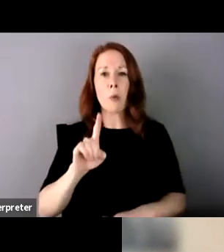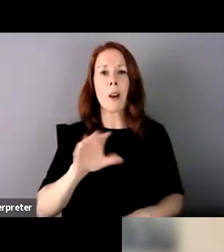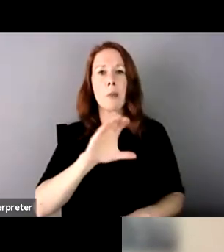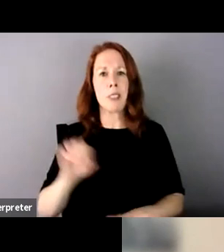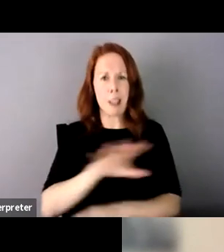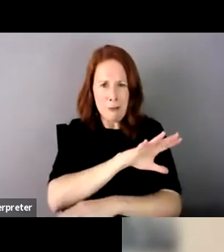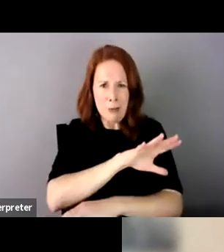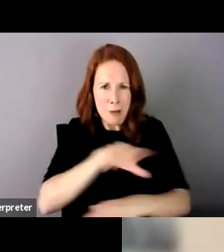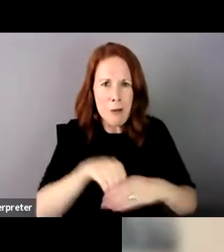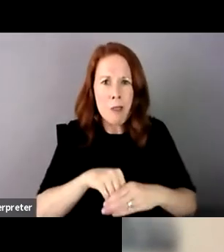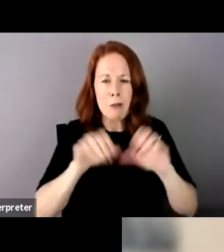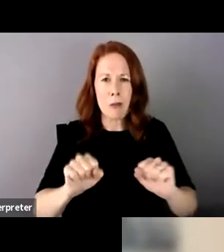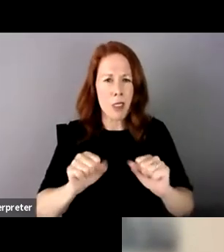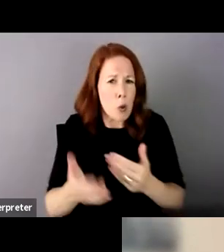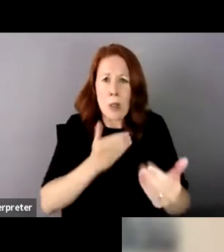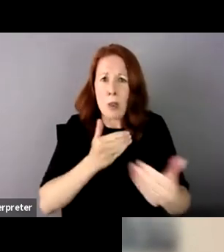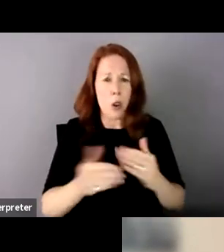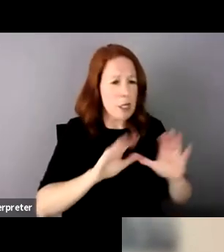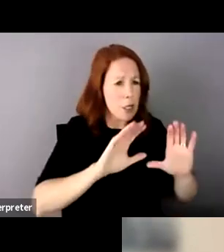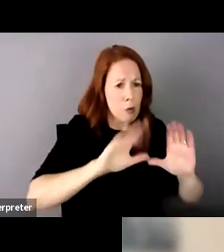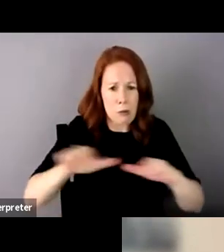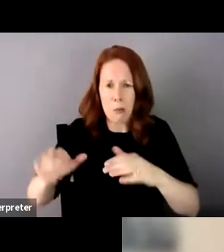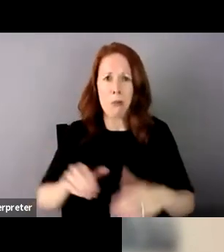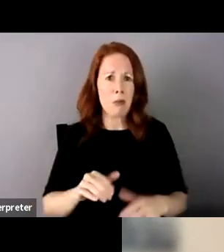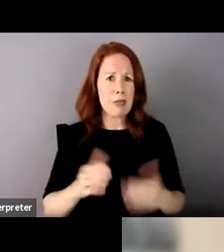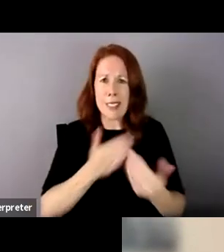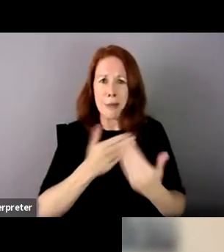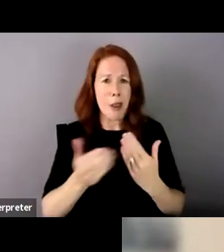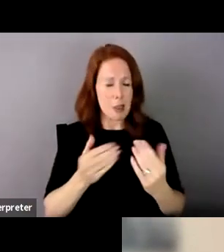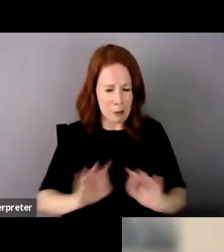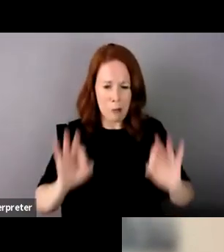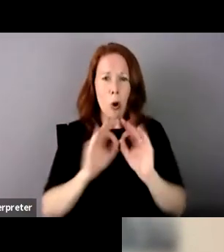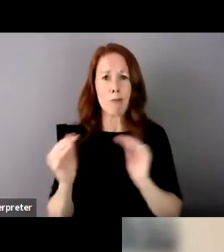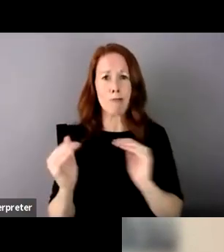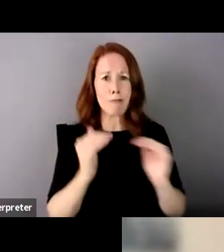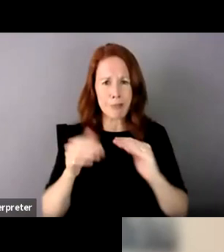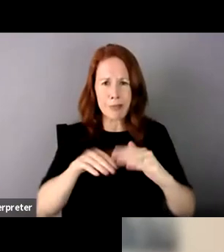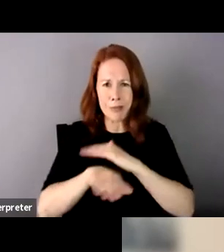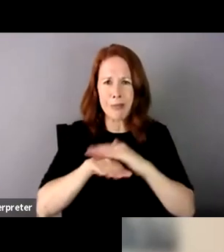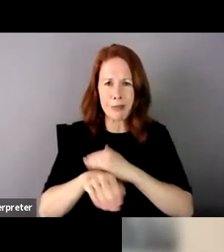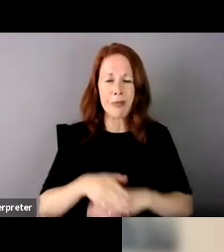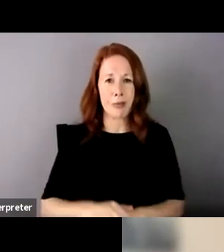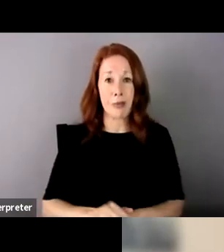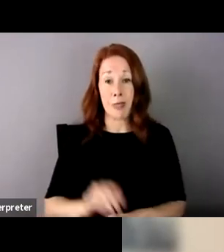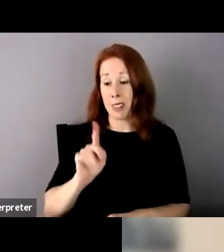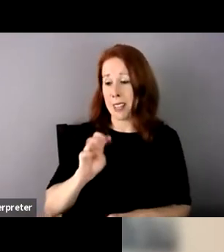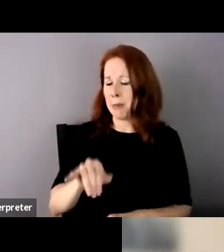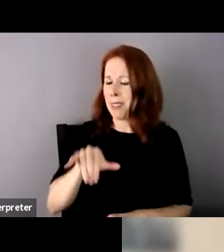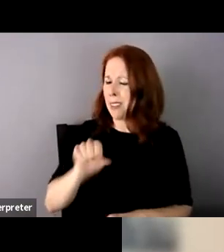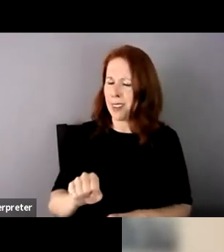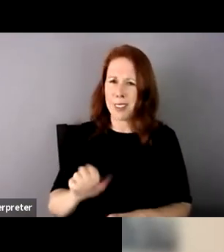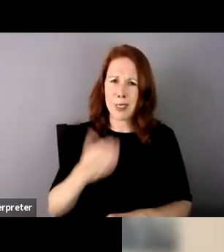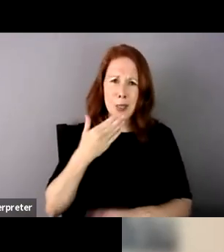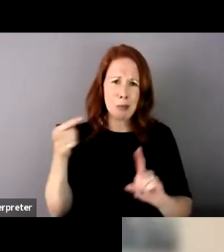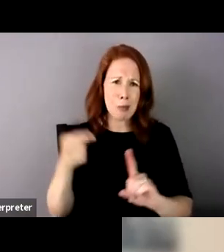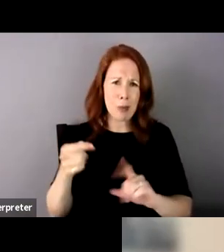regardless of what kind of group or category they're in. Mm-hmm. Yeah, I'm so glad you emphasize that, because I really